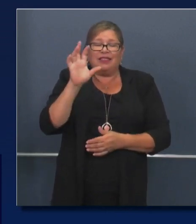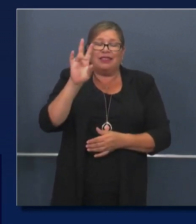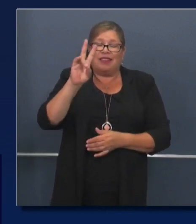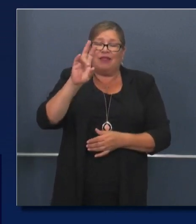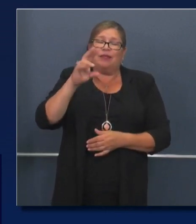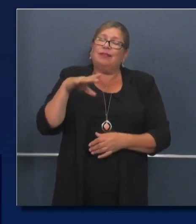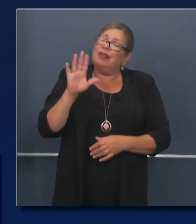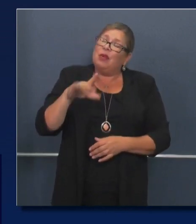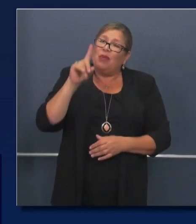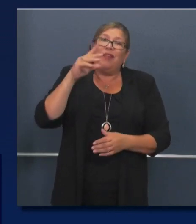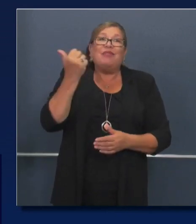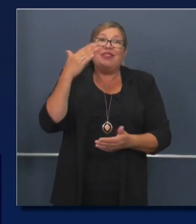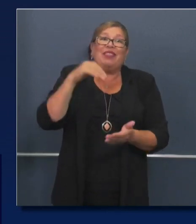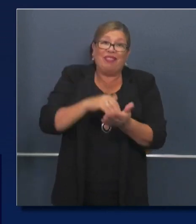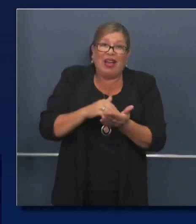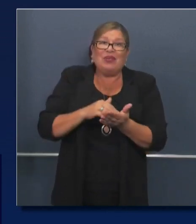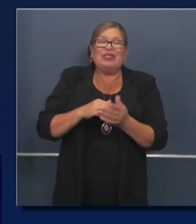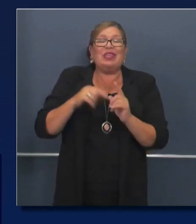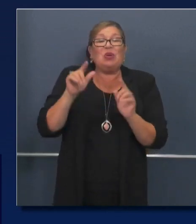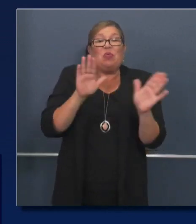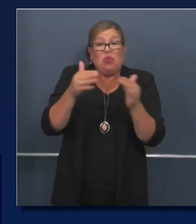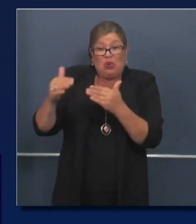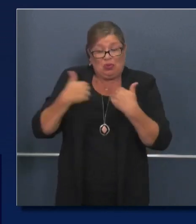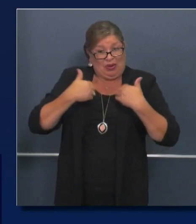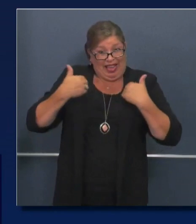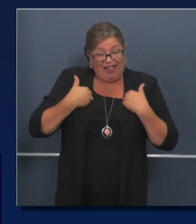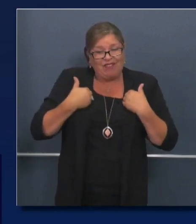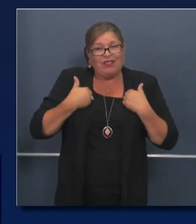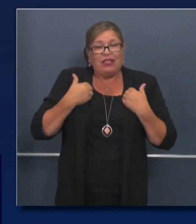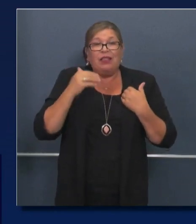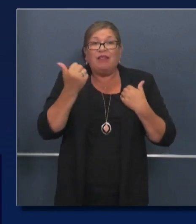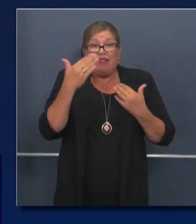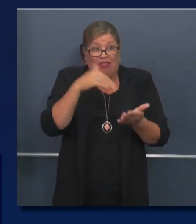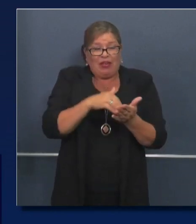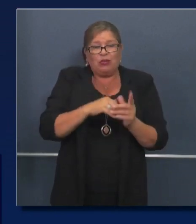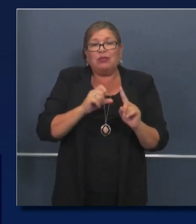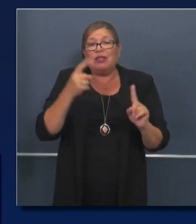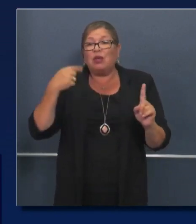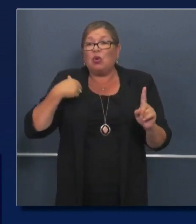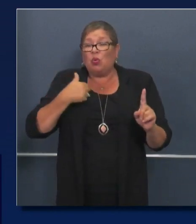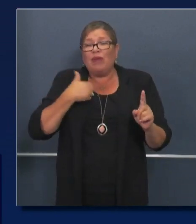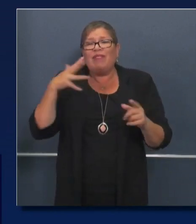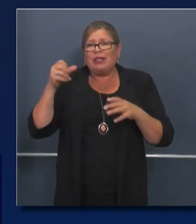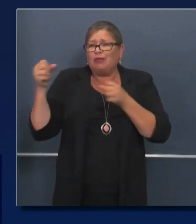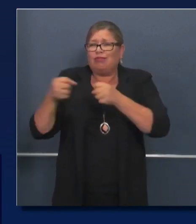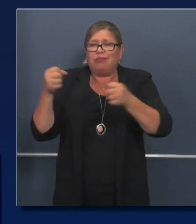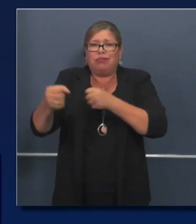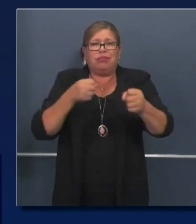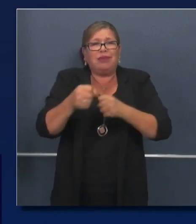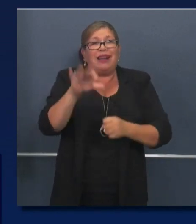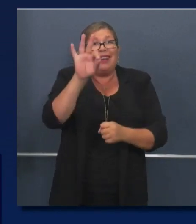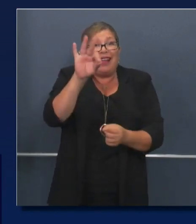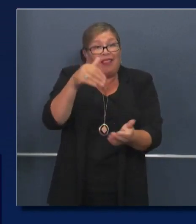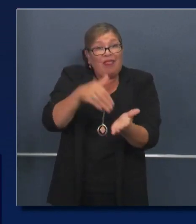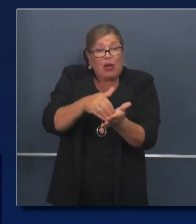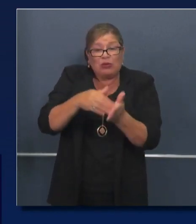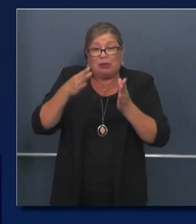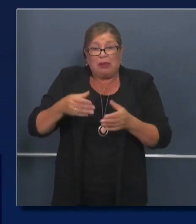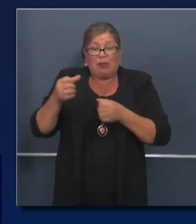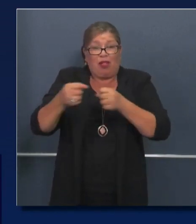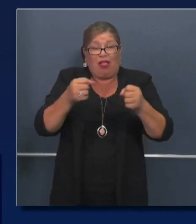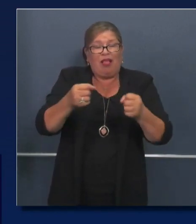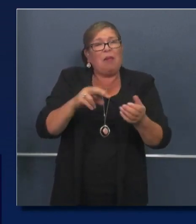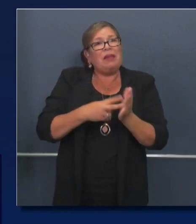people in those rooms. Those are the total number of occupied rooms in a portfolio that now has exceeded our goal of 15,000.